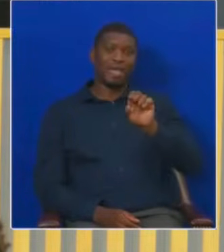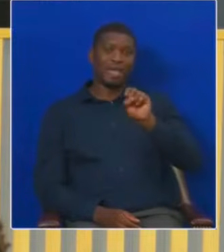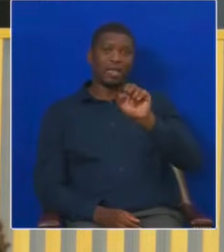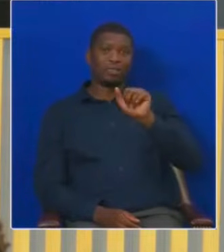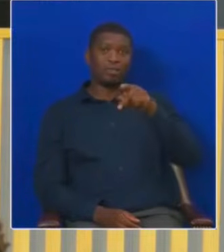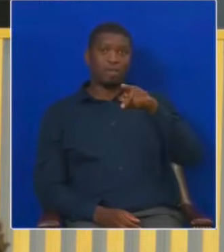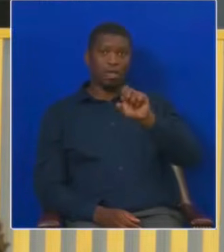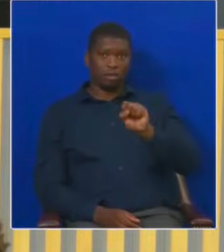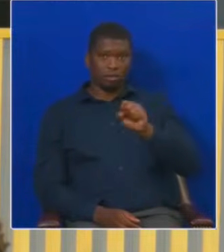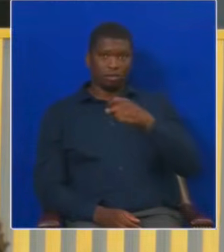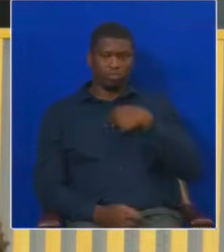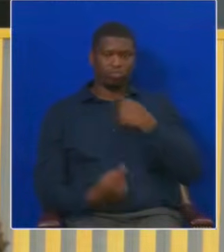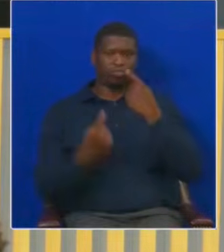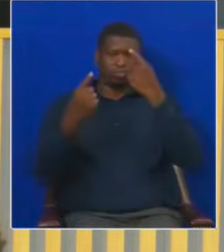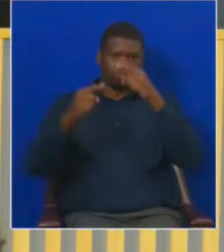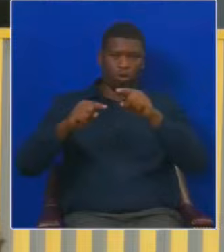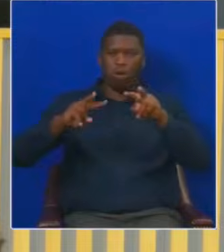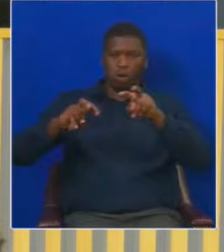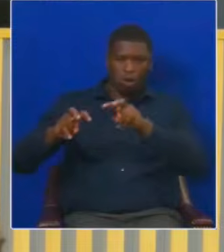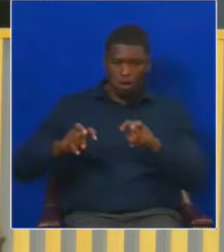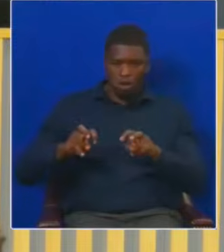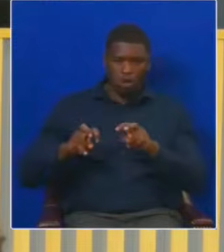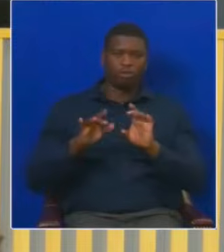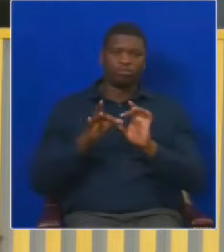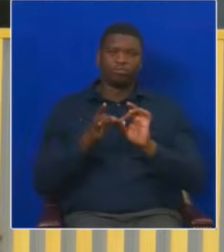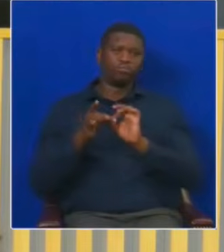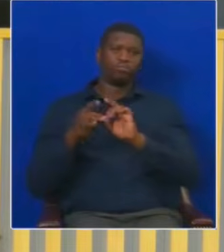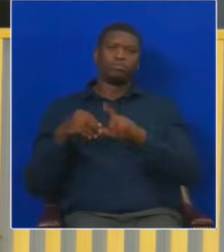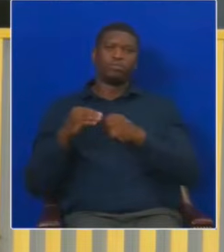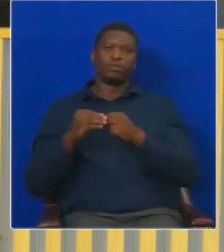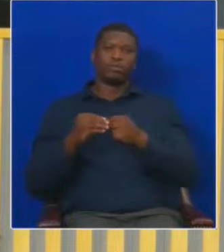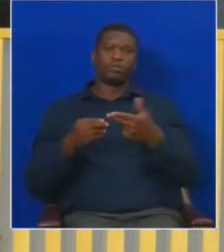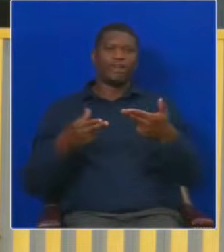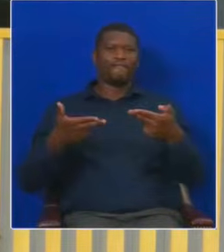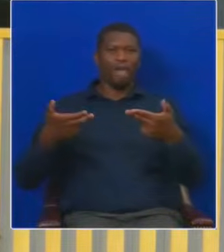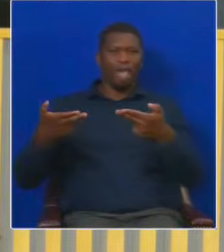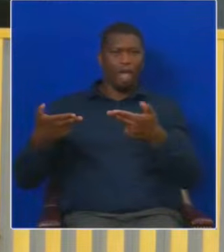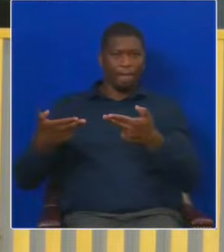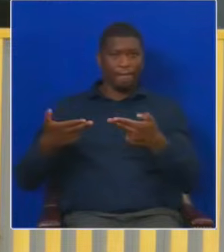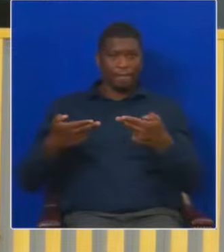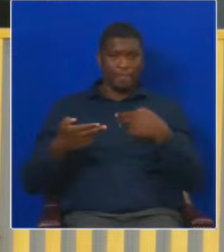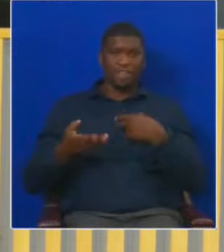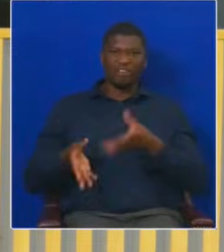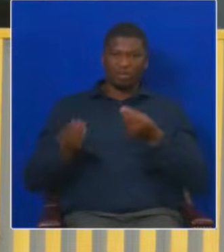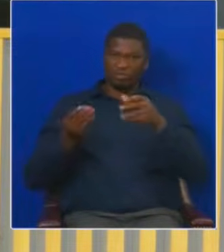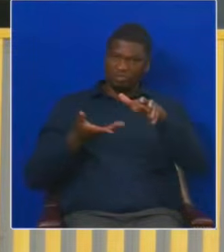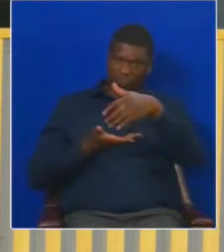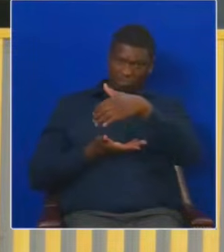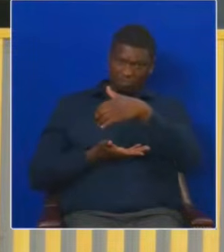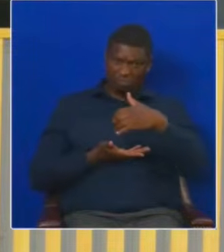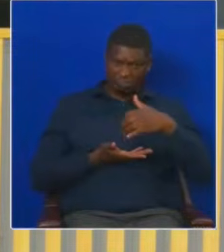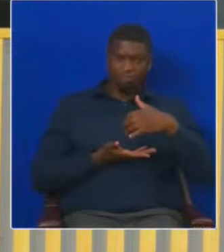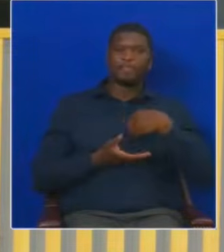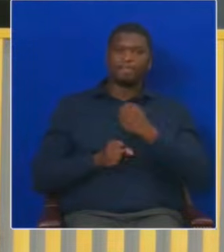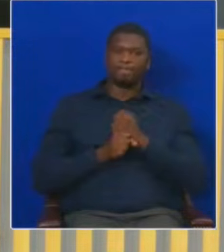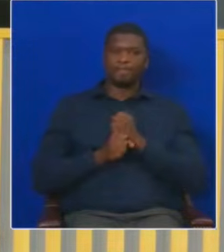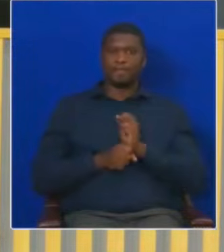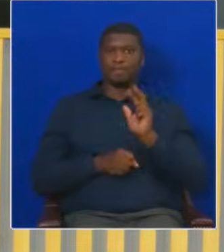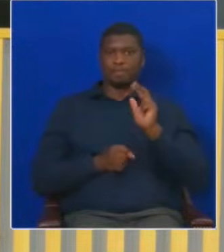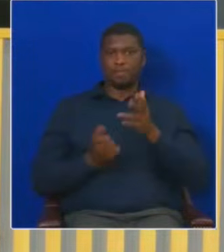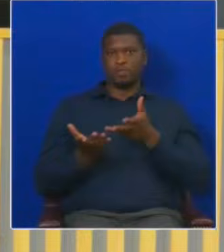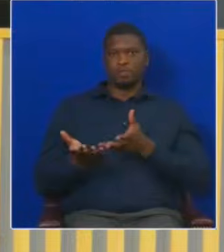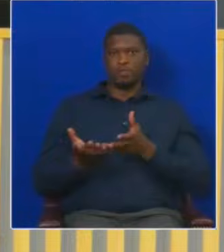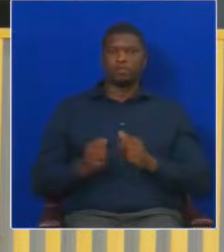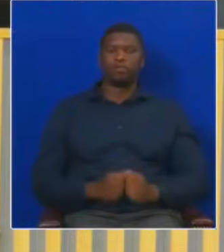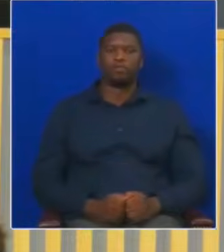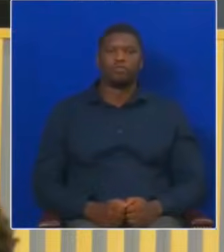pertaining the firearms that I have seized, Commissioners. Thank you.